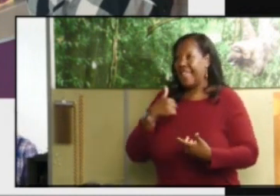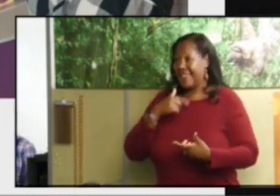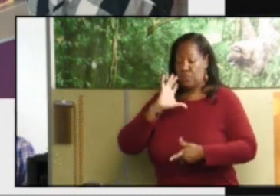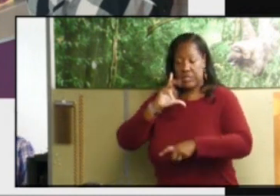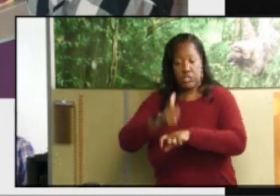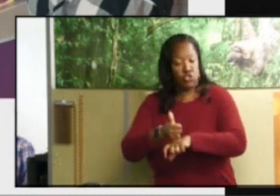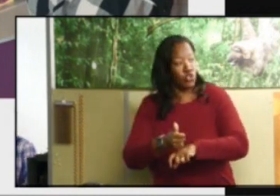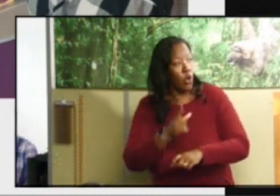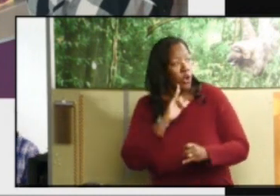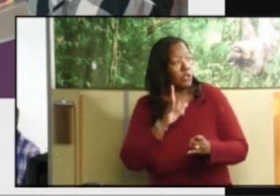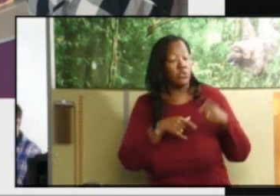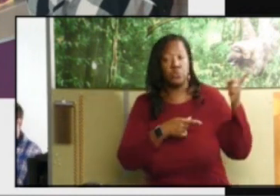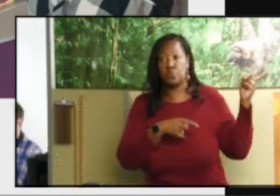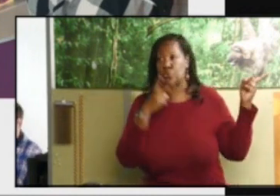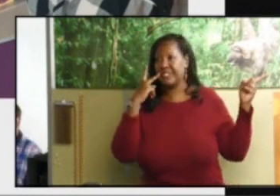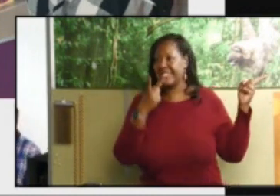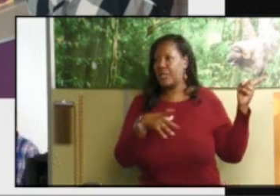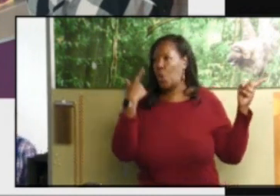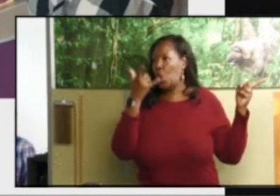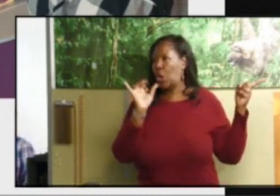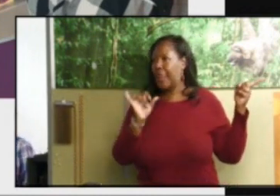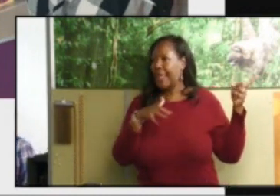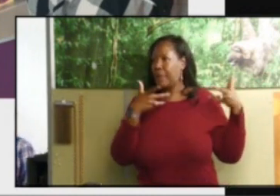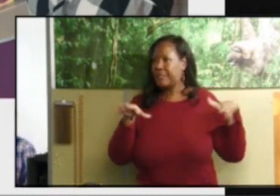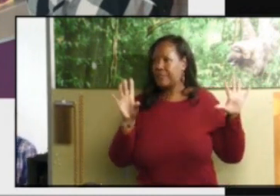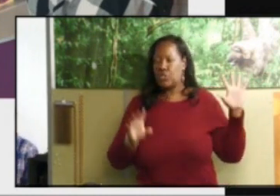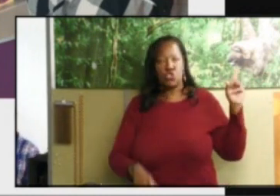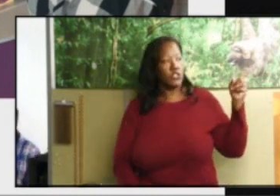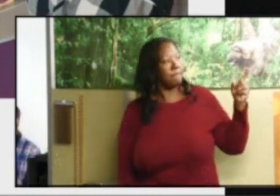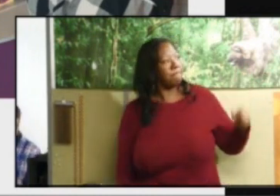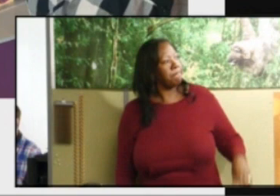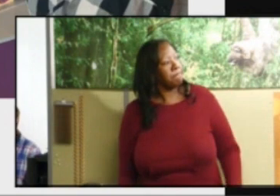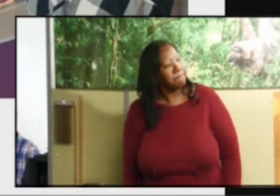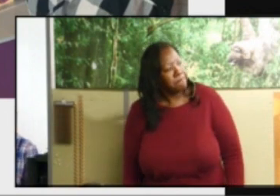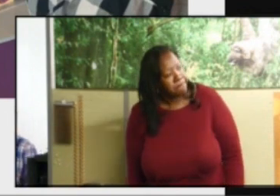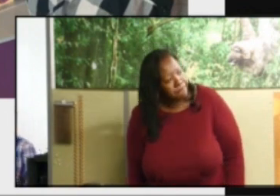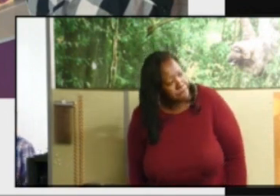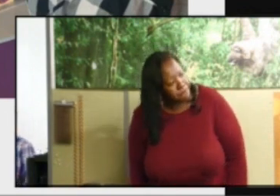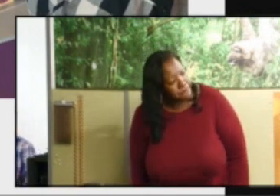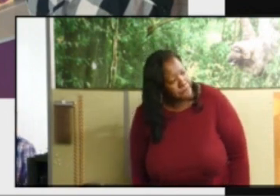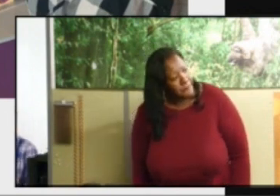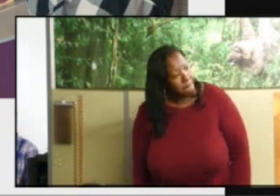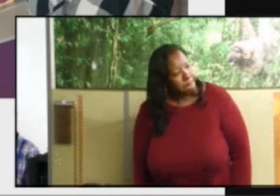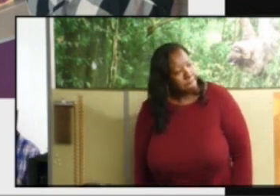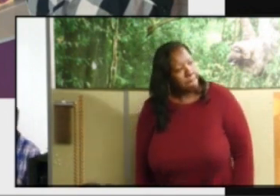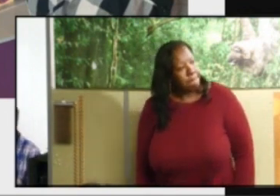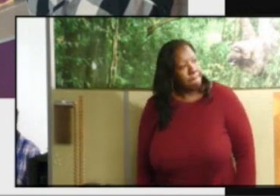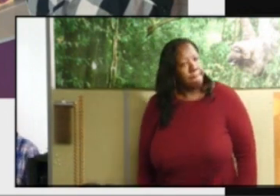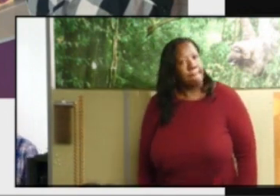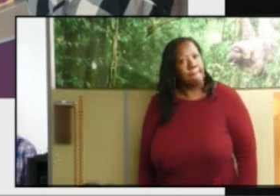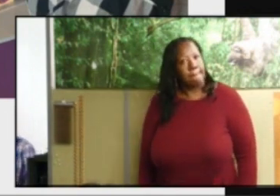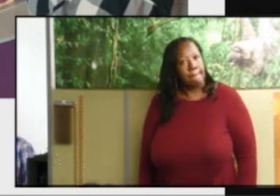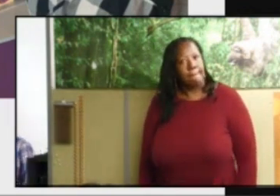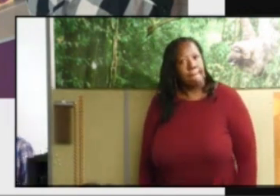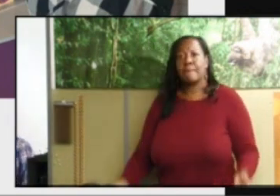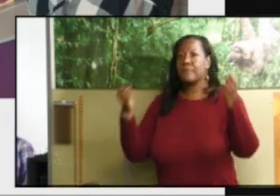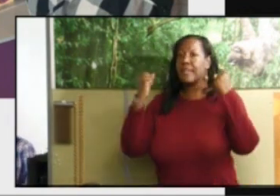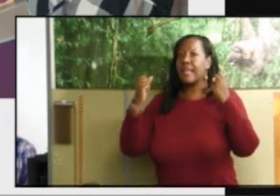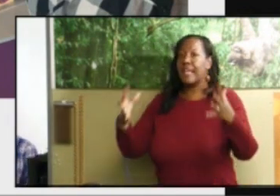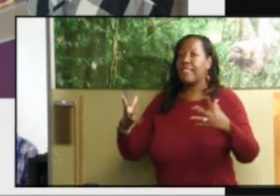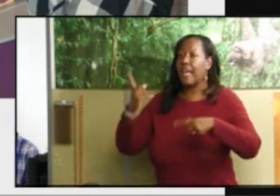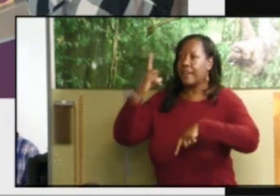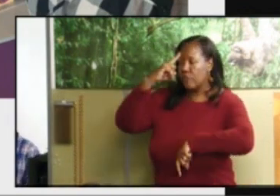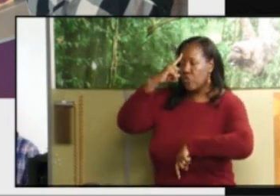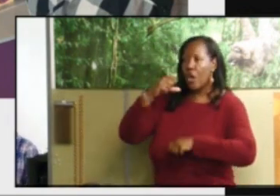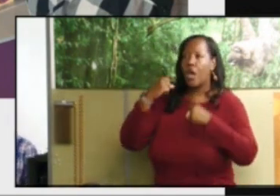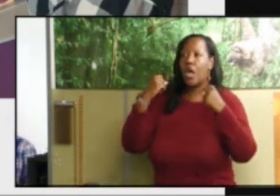final versions that you see at the top left and bottom right-hand side. But a lot of thought, a lot of brain